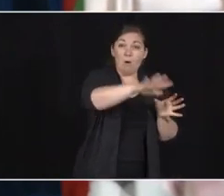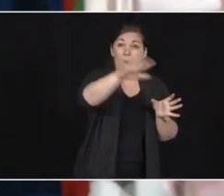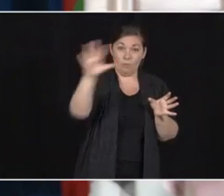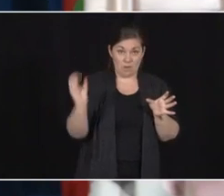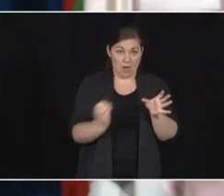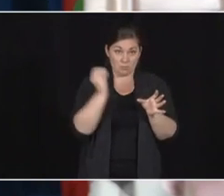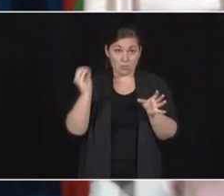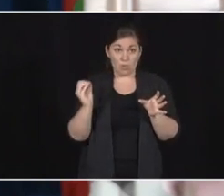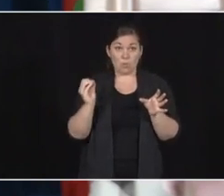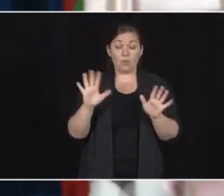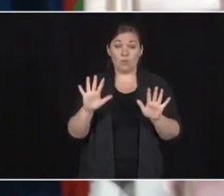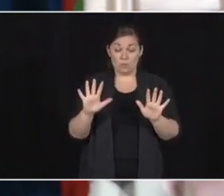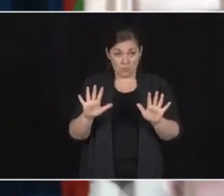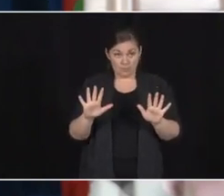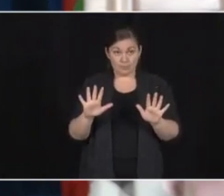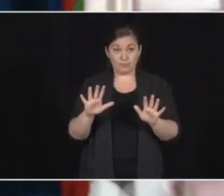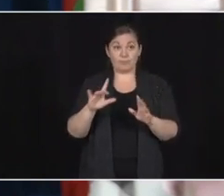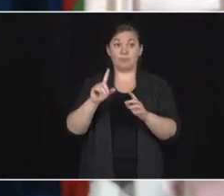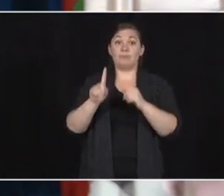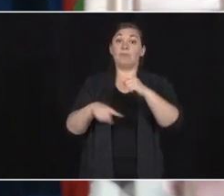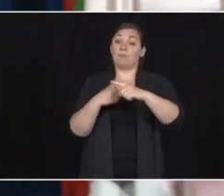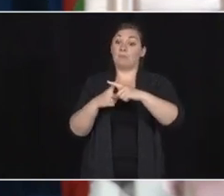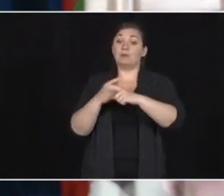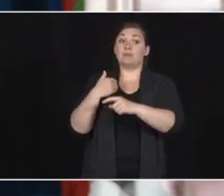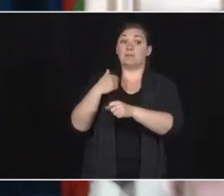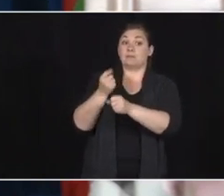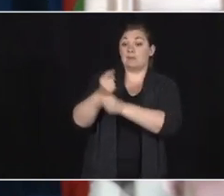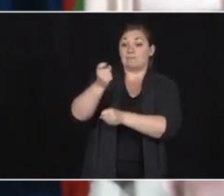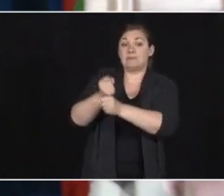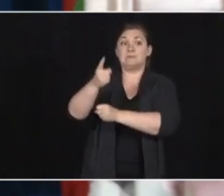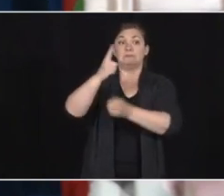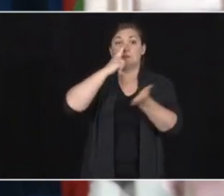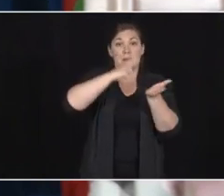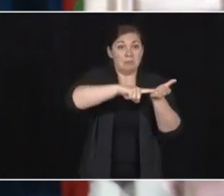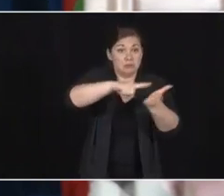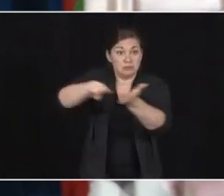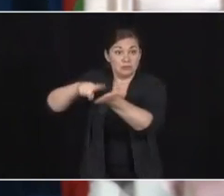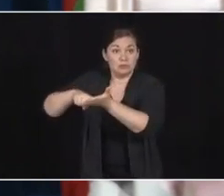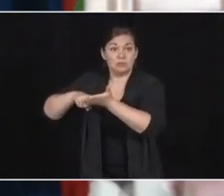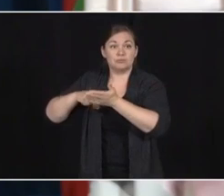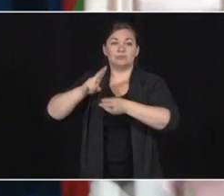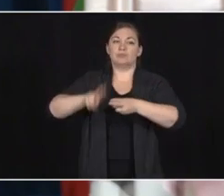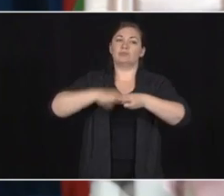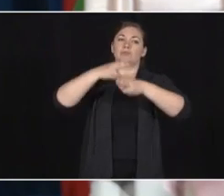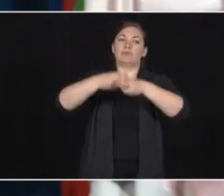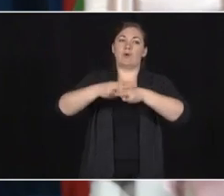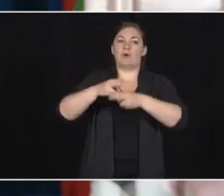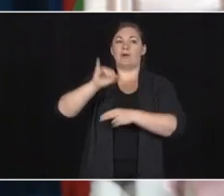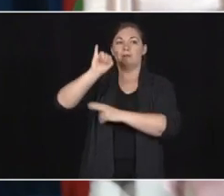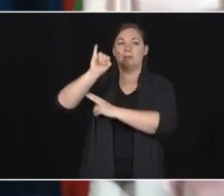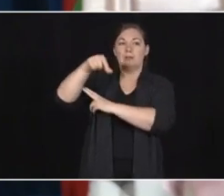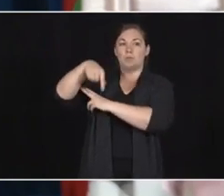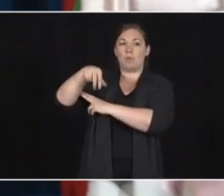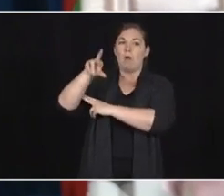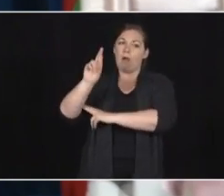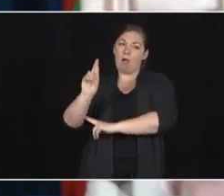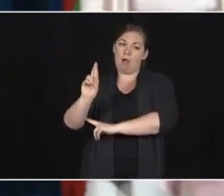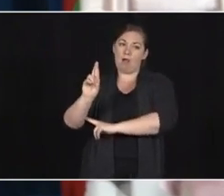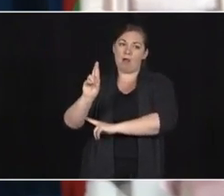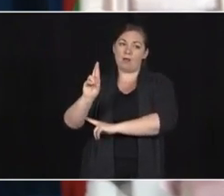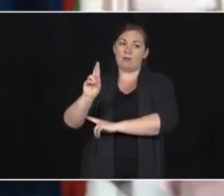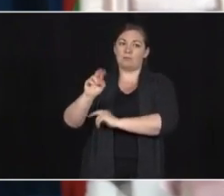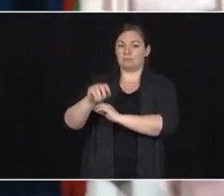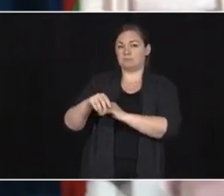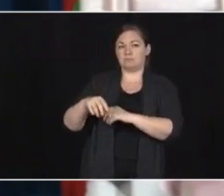that, annual inspections of the homes and the RQIs. And I know early on the media really went on those nine,